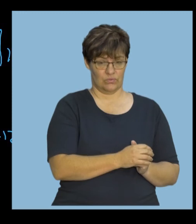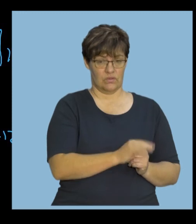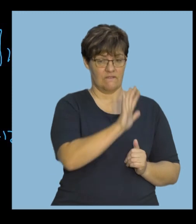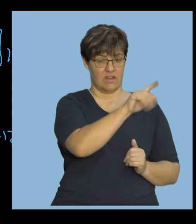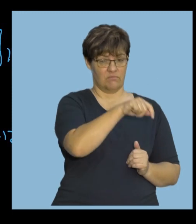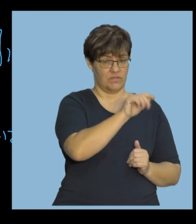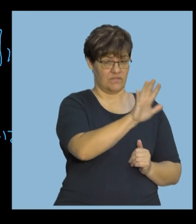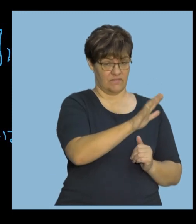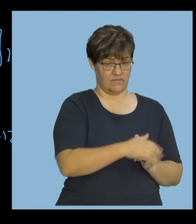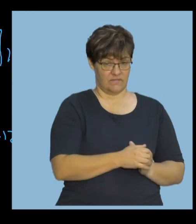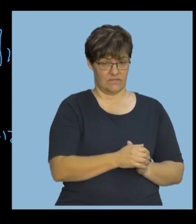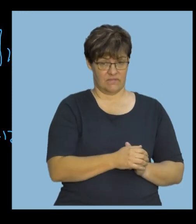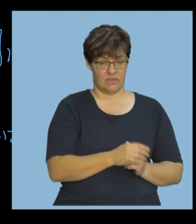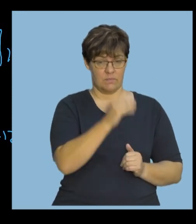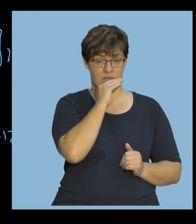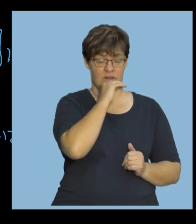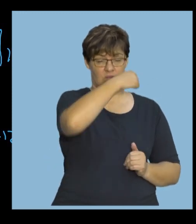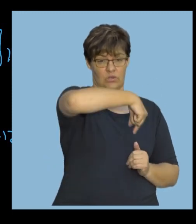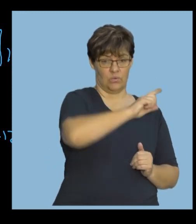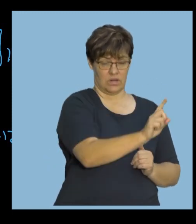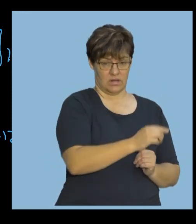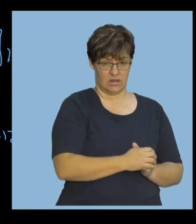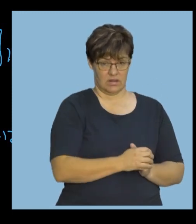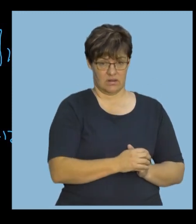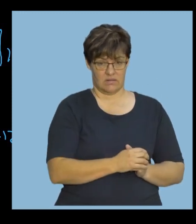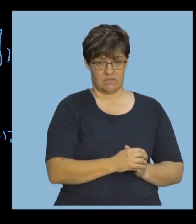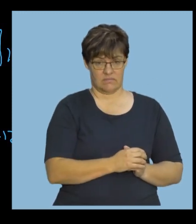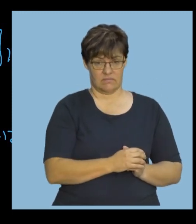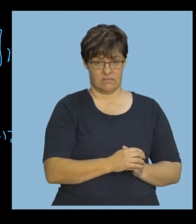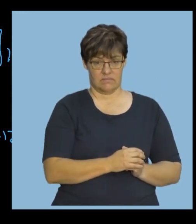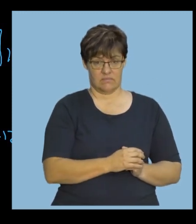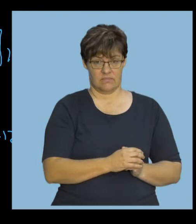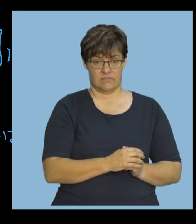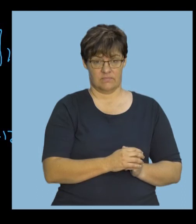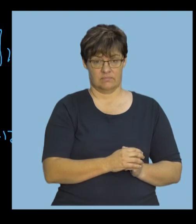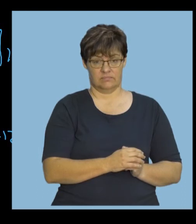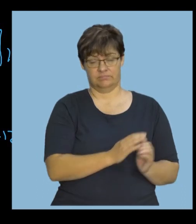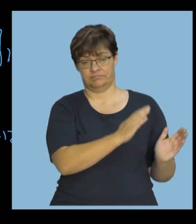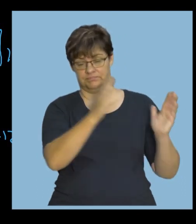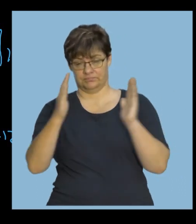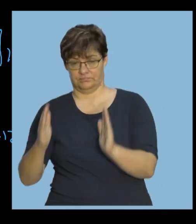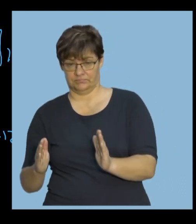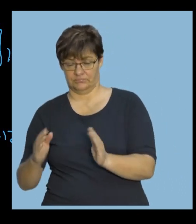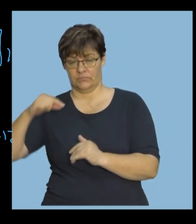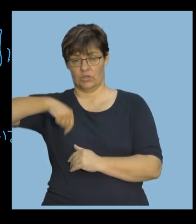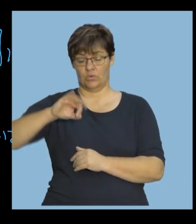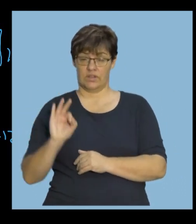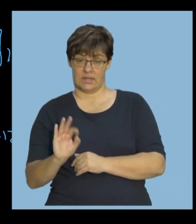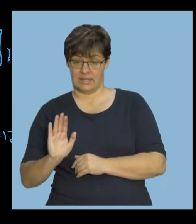is 11, divided by 2, which is 5.5, which is our Q1, which is